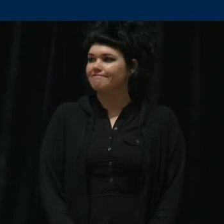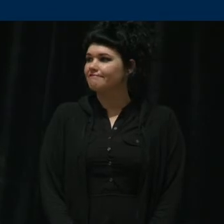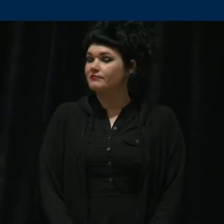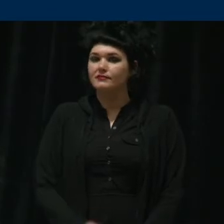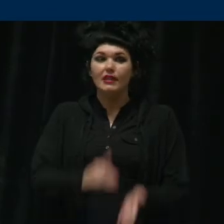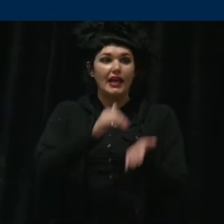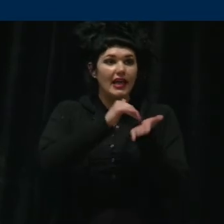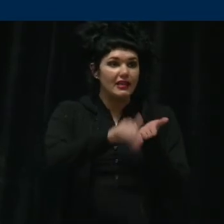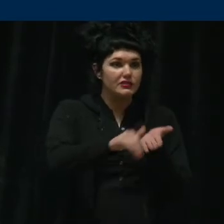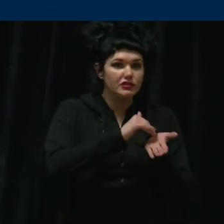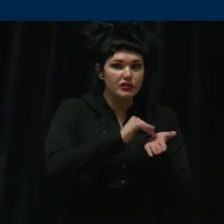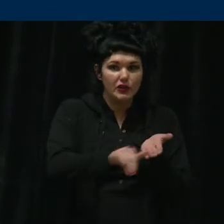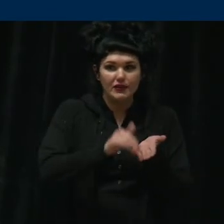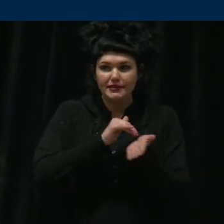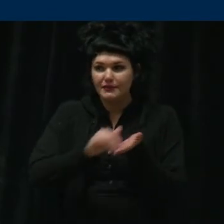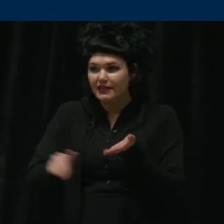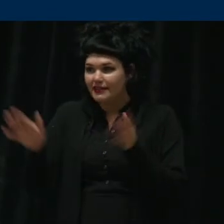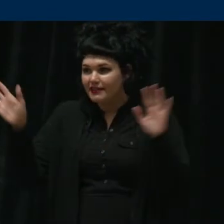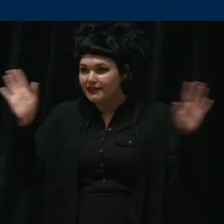Excuse me.